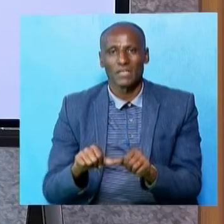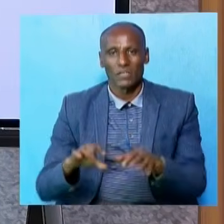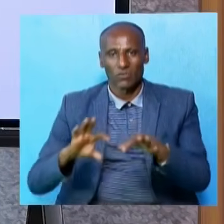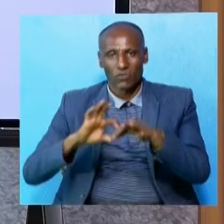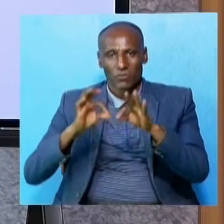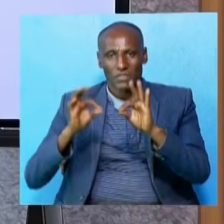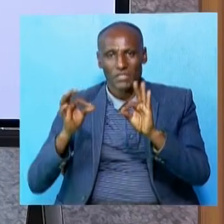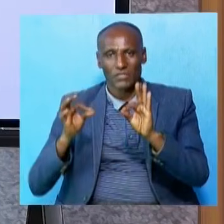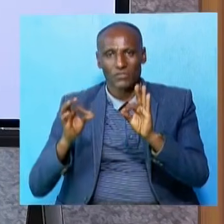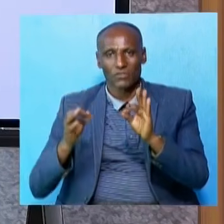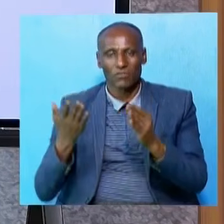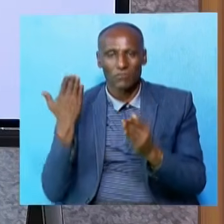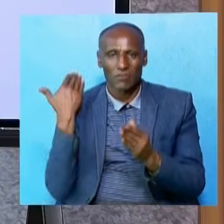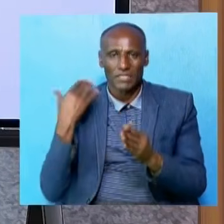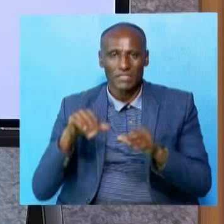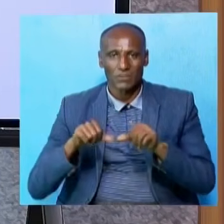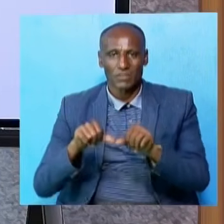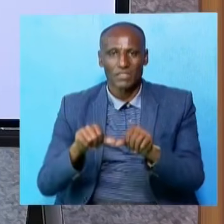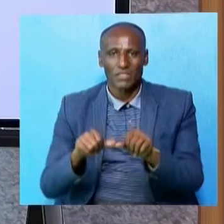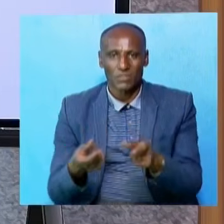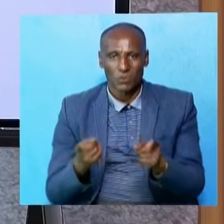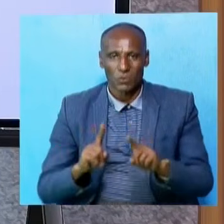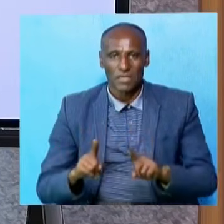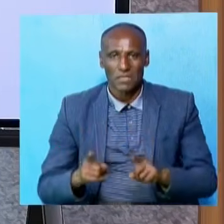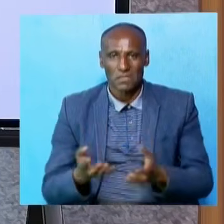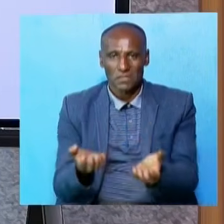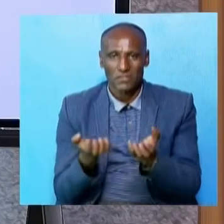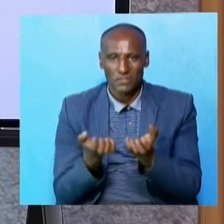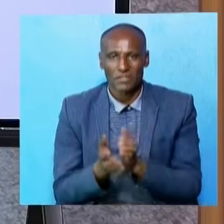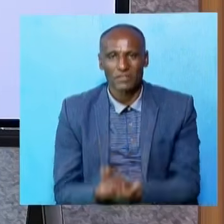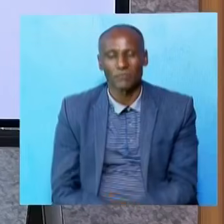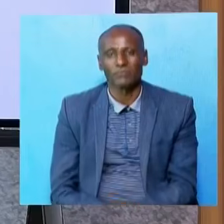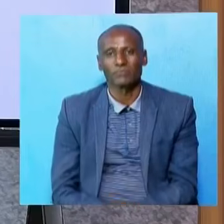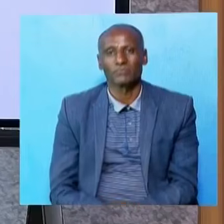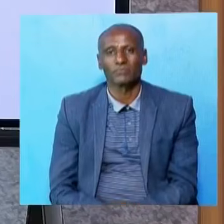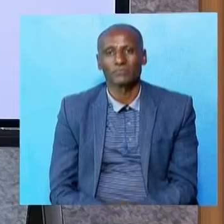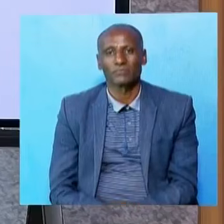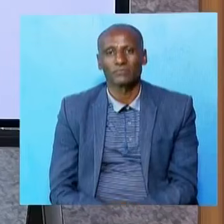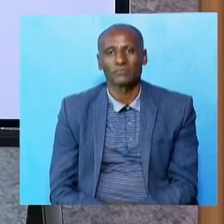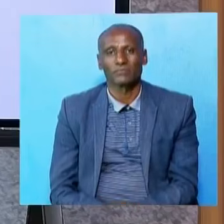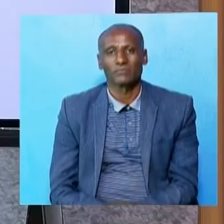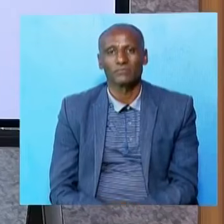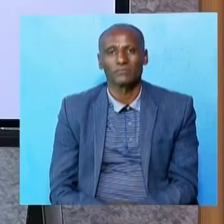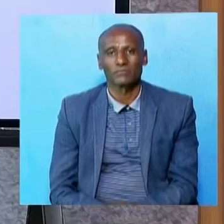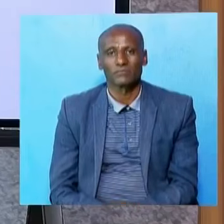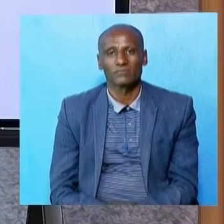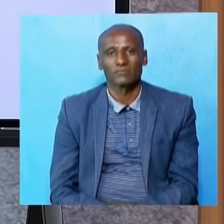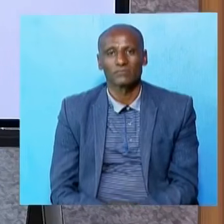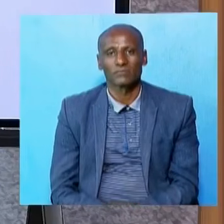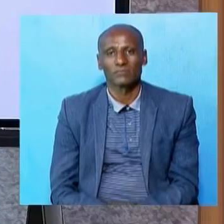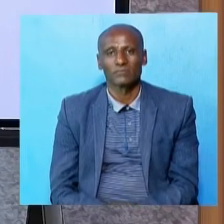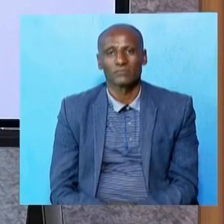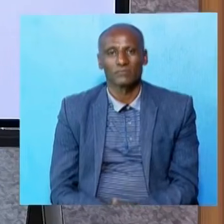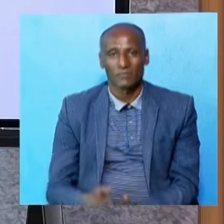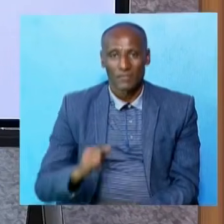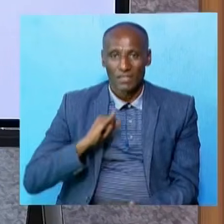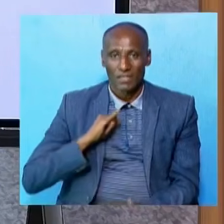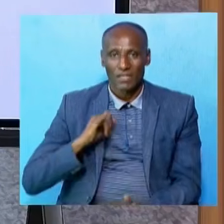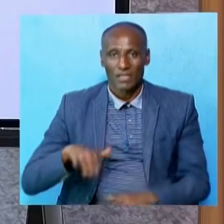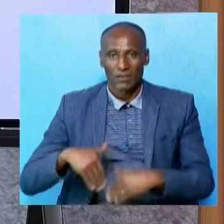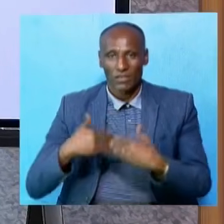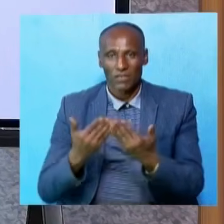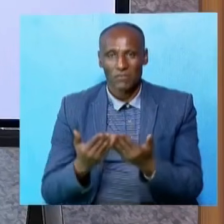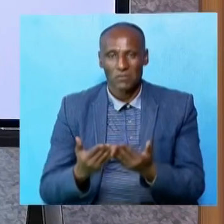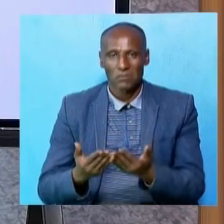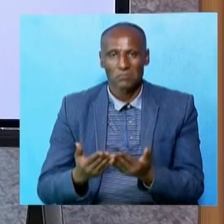continuous whenever necessary. Okay? Now let us start. Past for continuous. I will give you some sentences